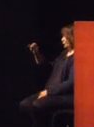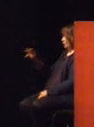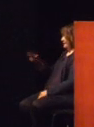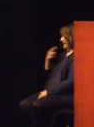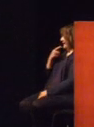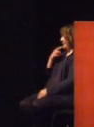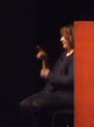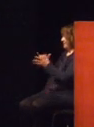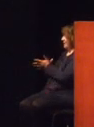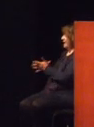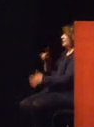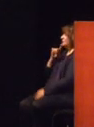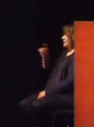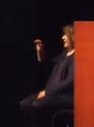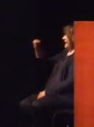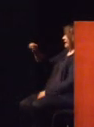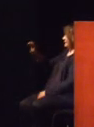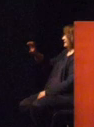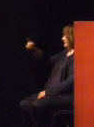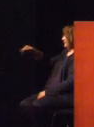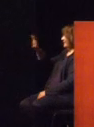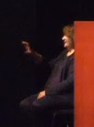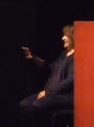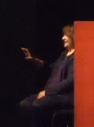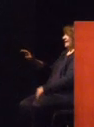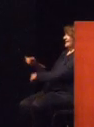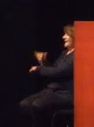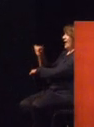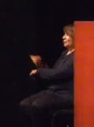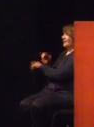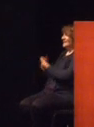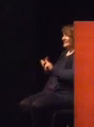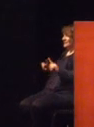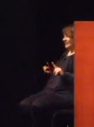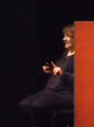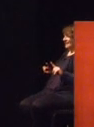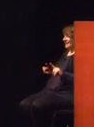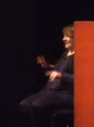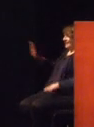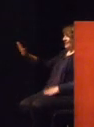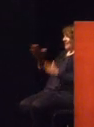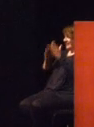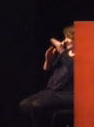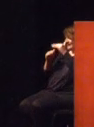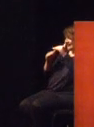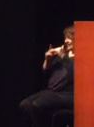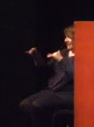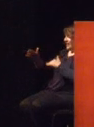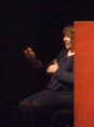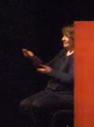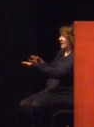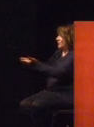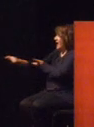about that. Certainly ACCJC is operating differently. Their expectations are different. Their interaction with colleges is